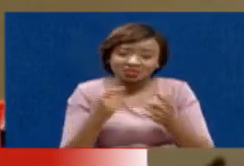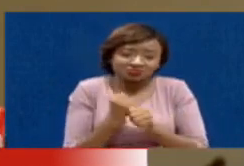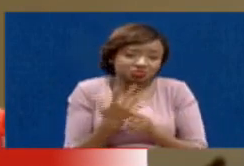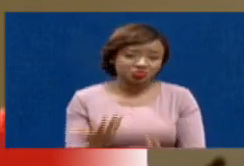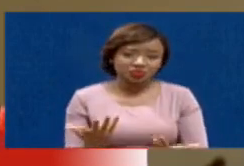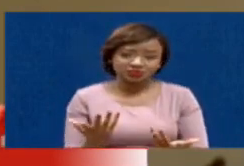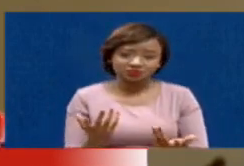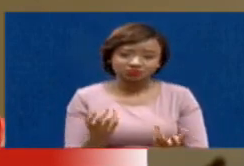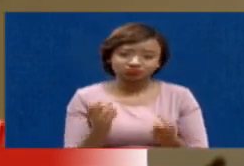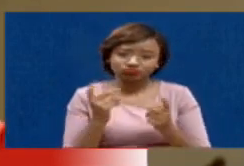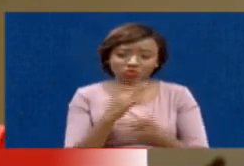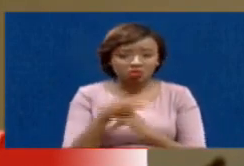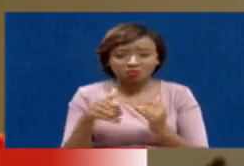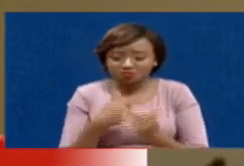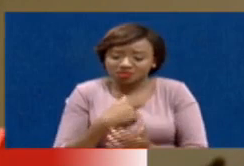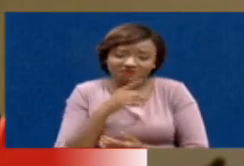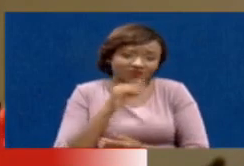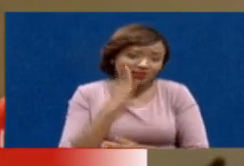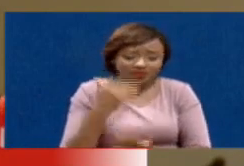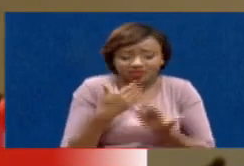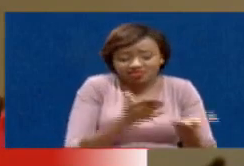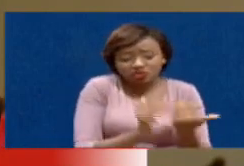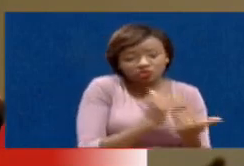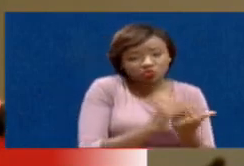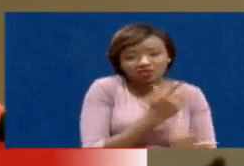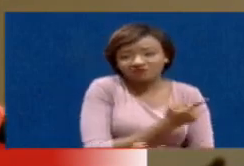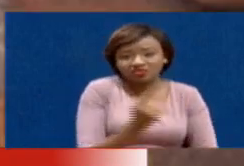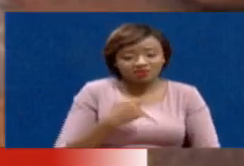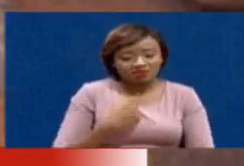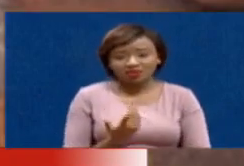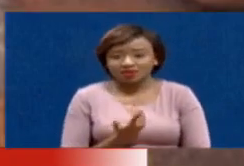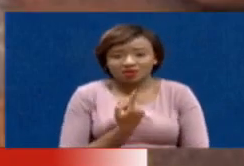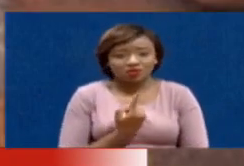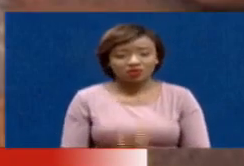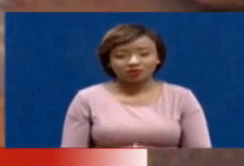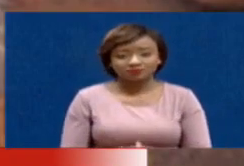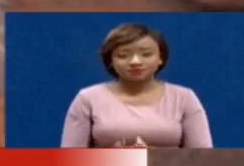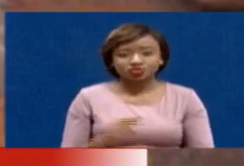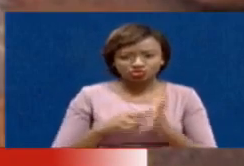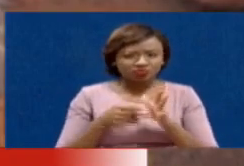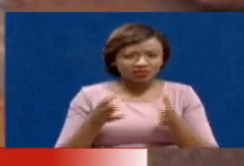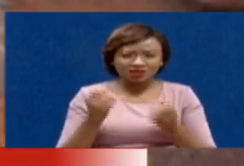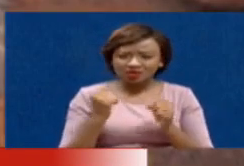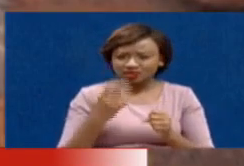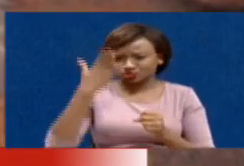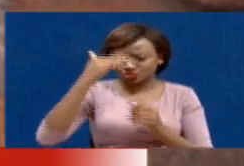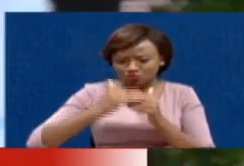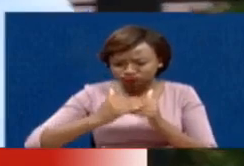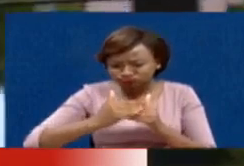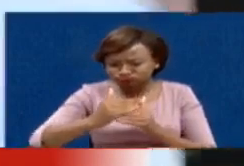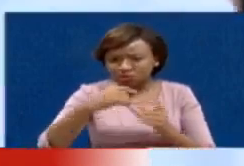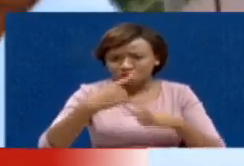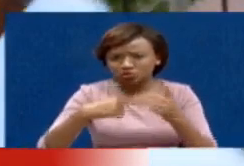do? You're a parent. You have to be there for them. I'm all they have. There is no telling yet just how long this situation will persist.